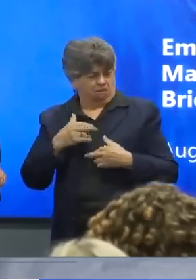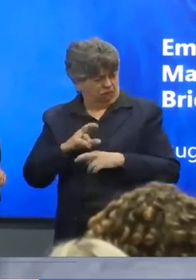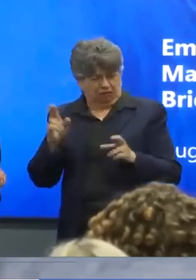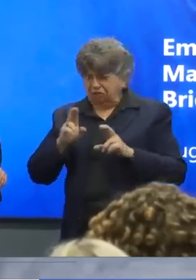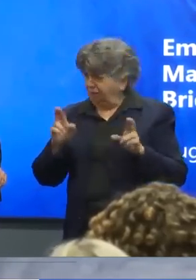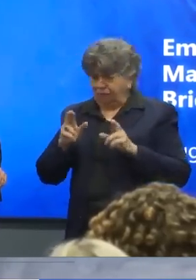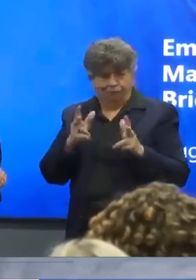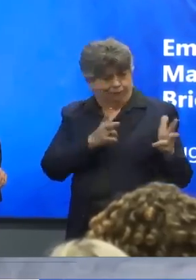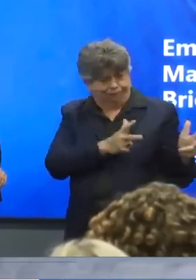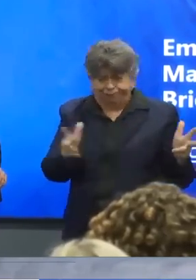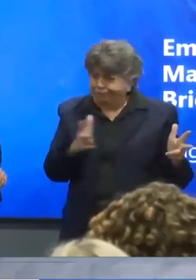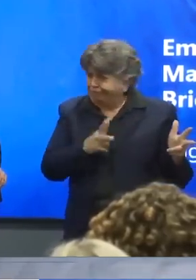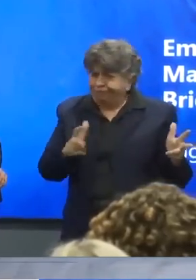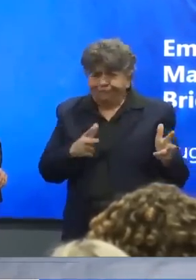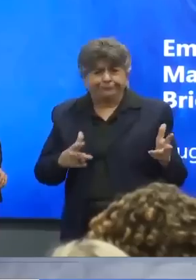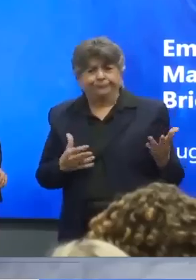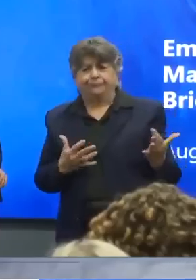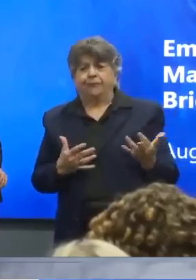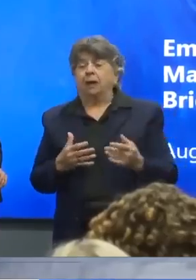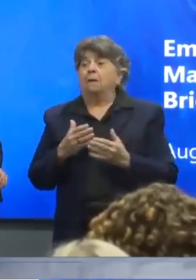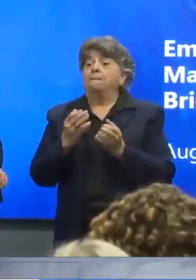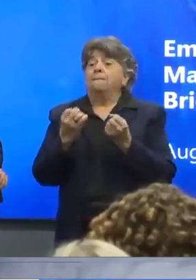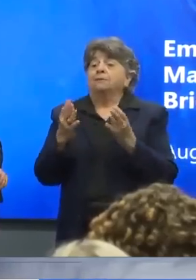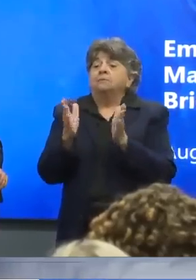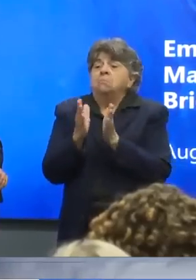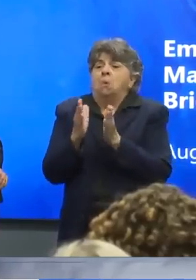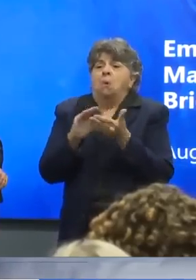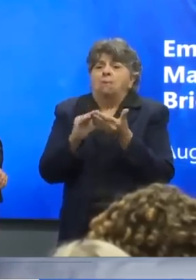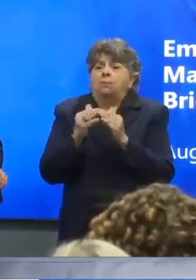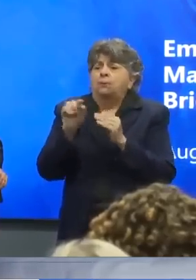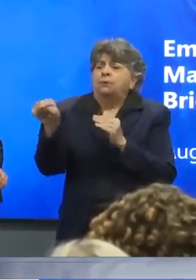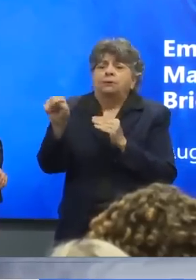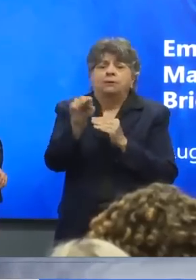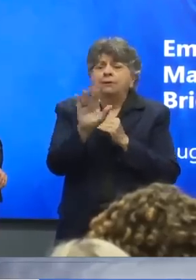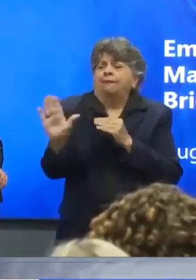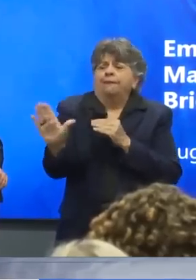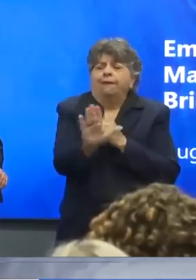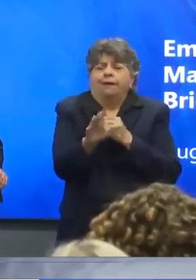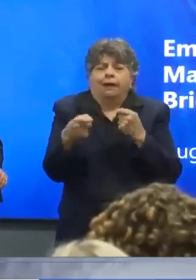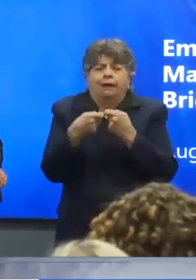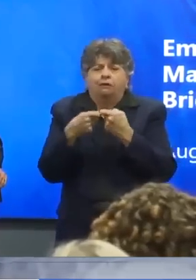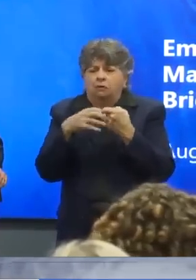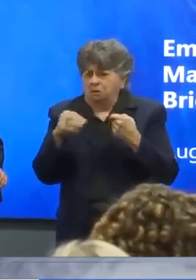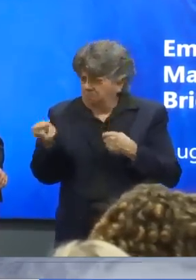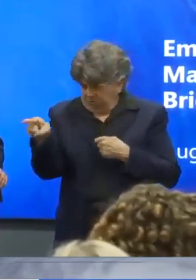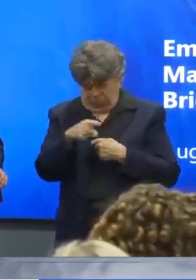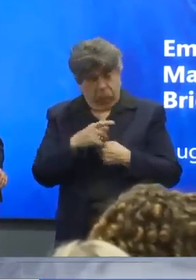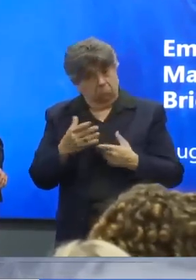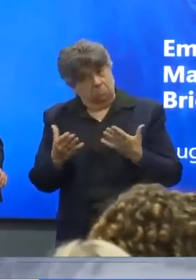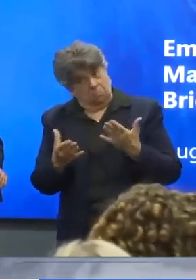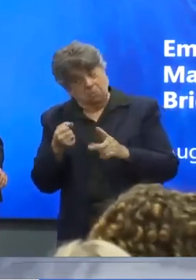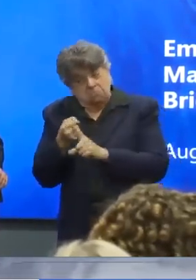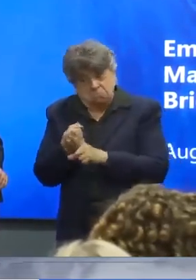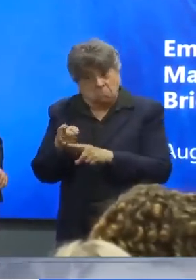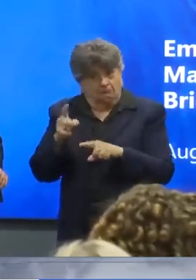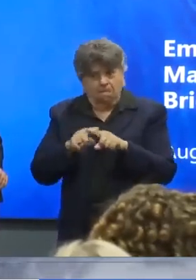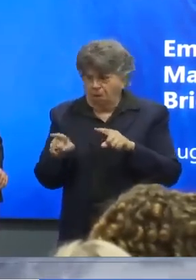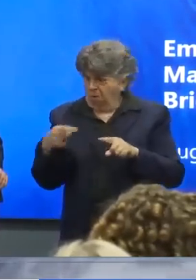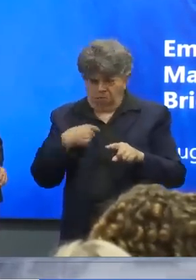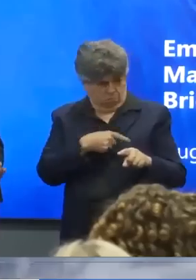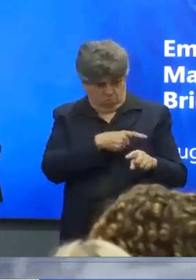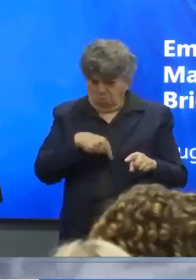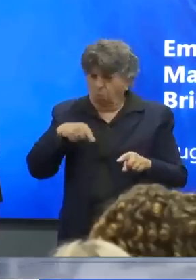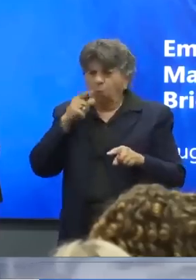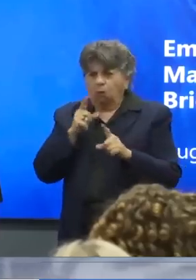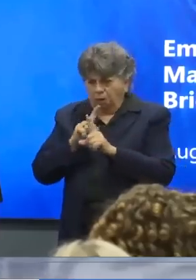municipal and electrical co-op outfits throughout the area that may be affected. And so they're taking their